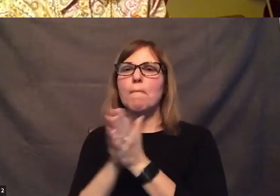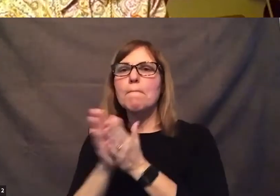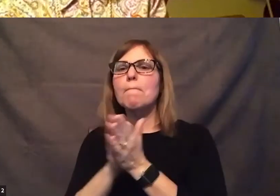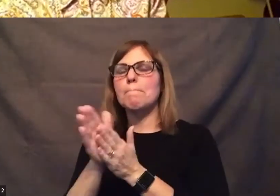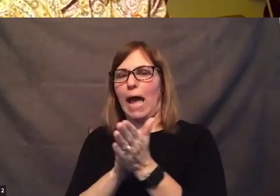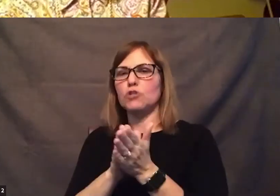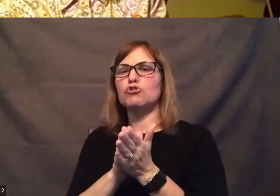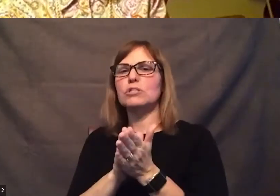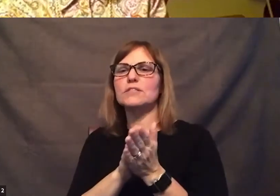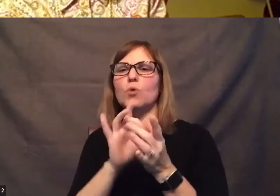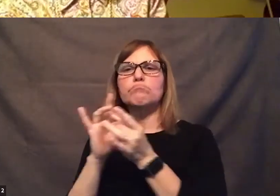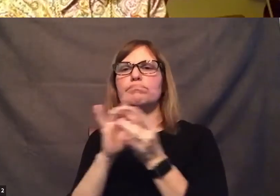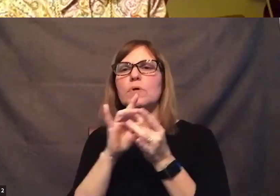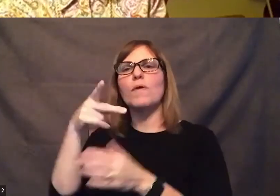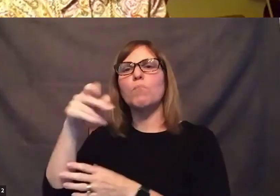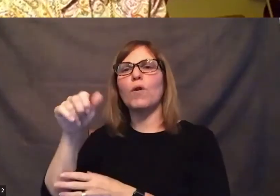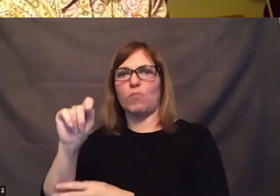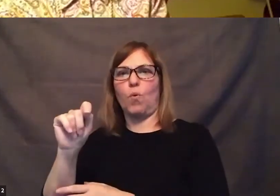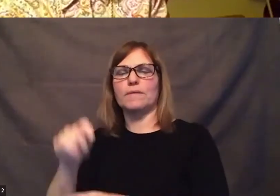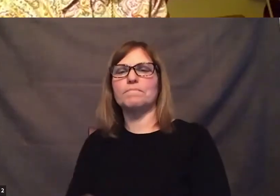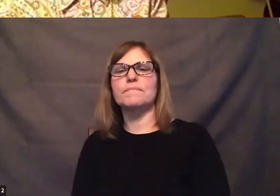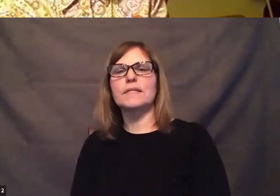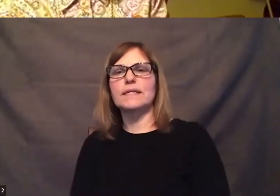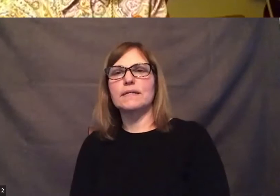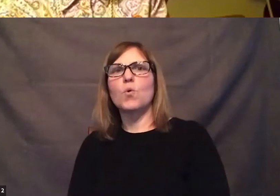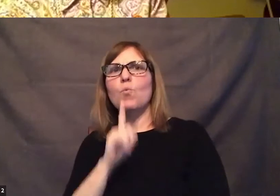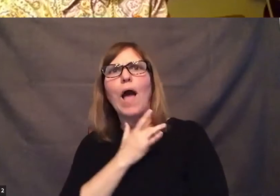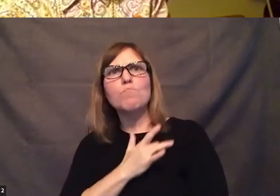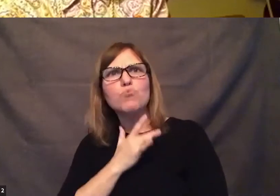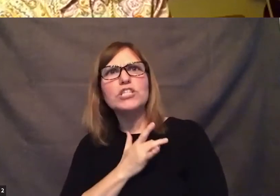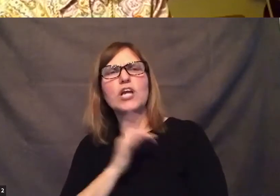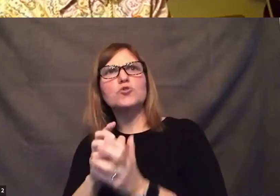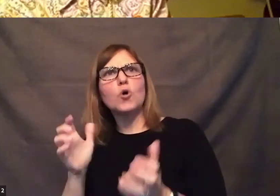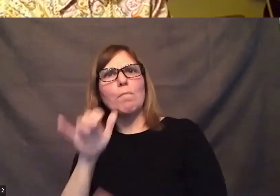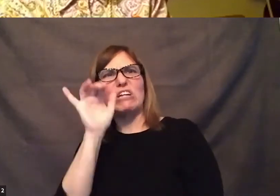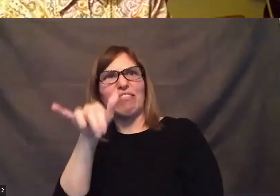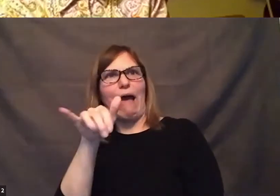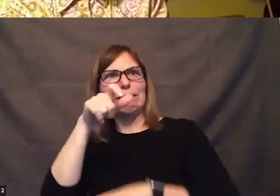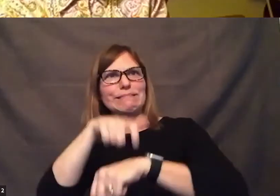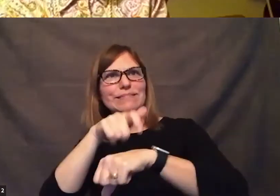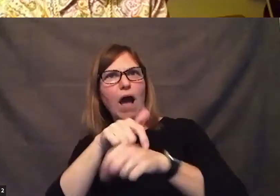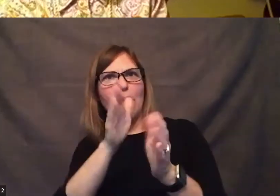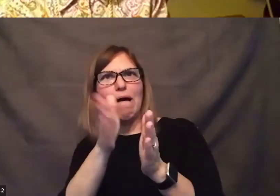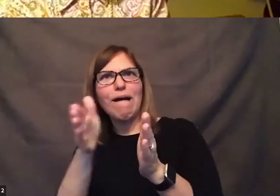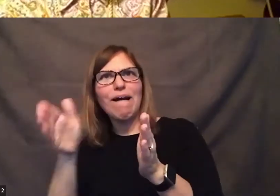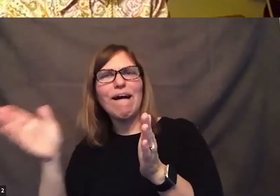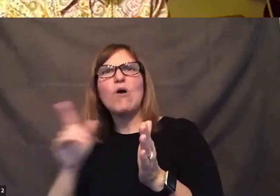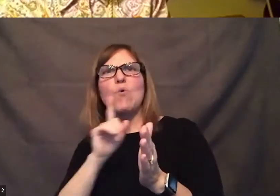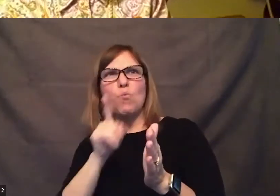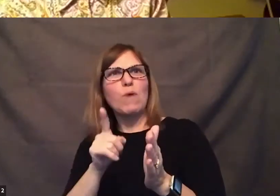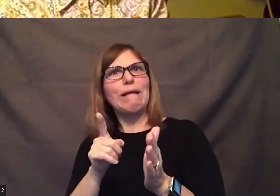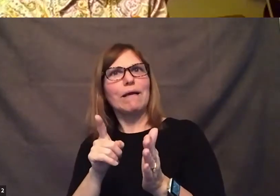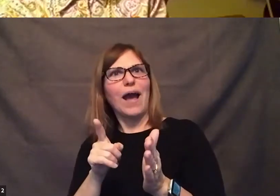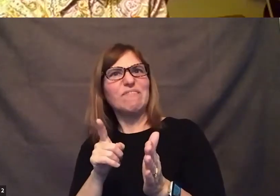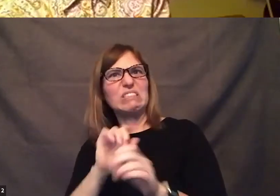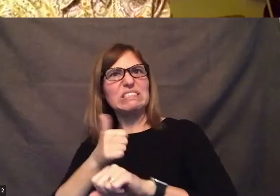service. Karen, I really, I appreciate so much that chronology and laying out kind of the story